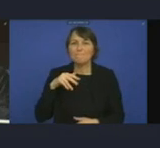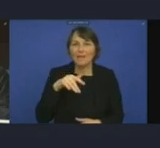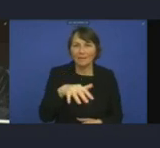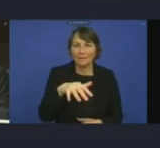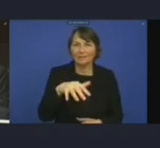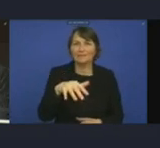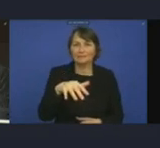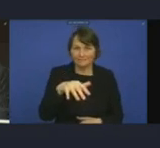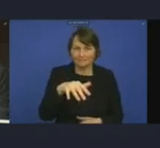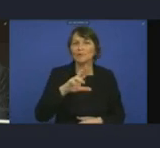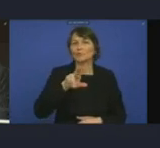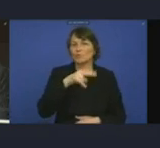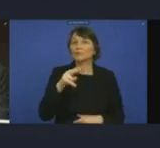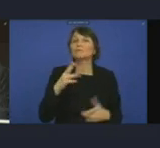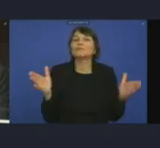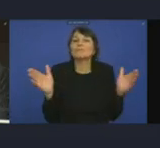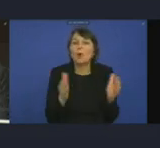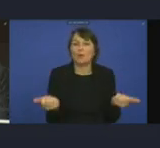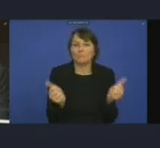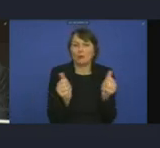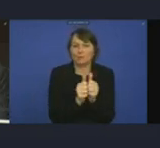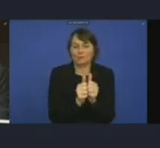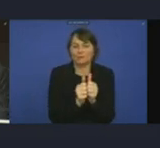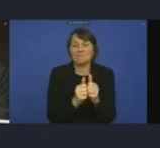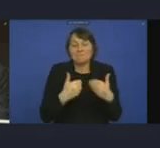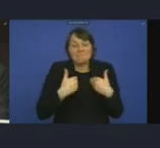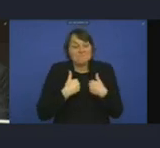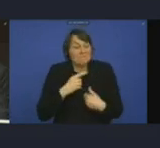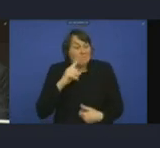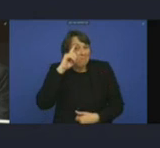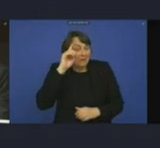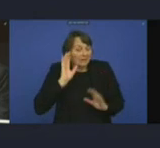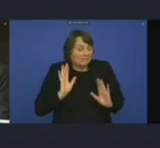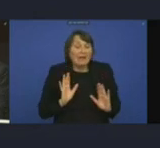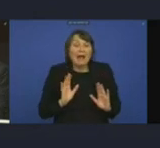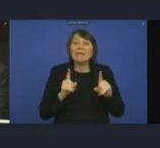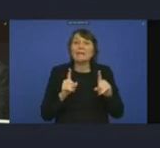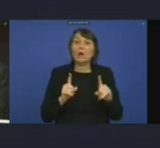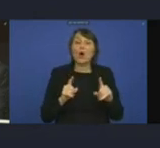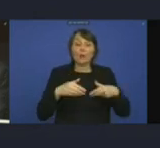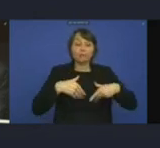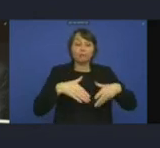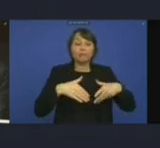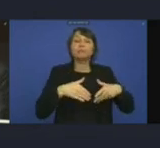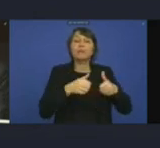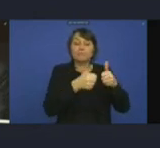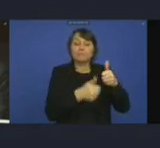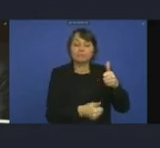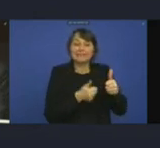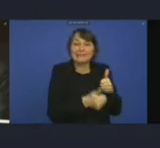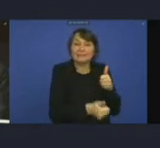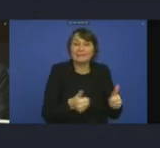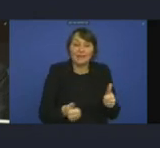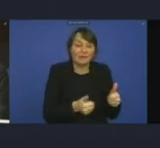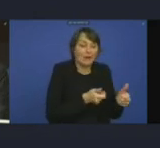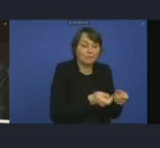view is that at this size, is too small to decentralize it. One day, maybe, the discussion will be reopened. It